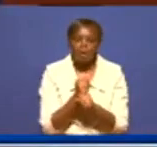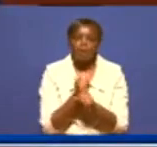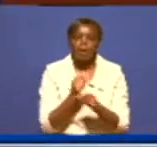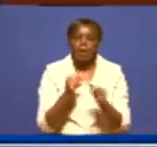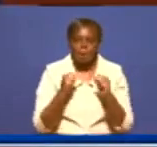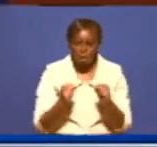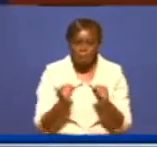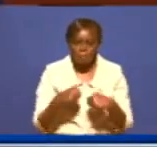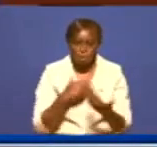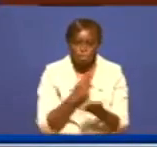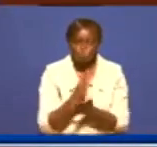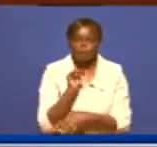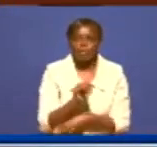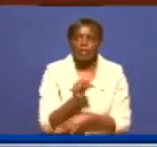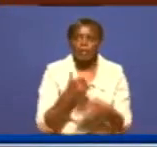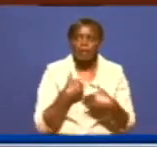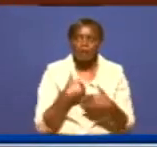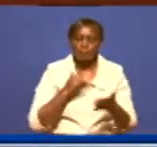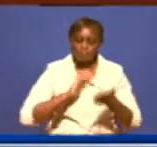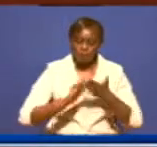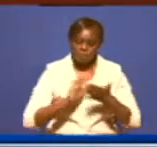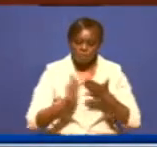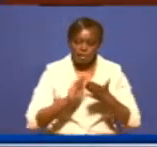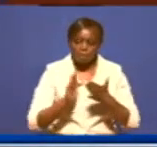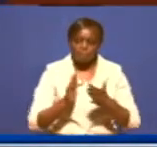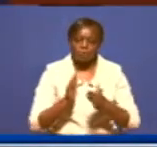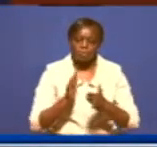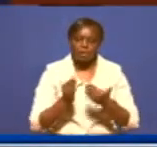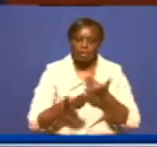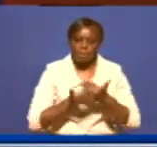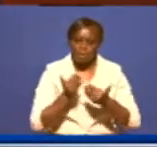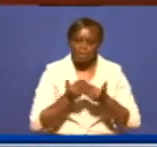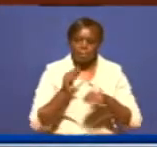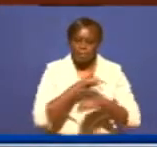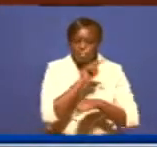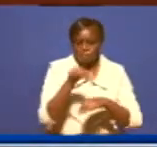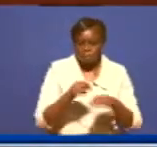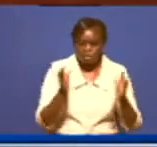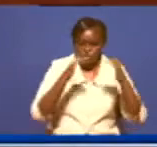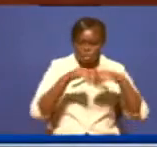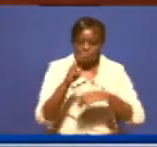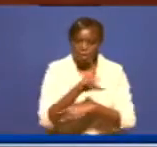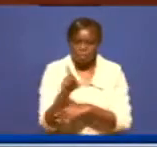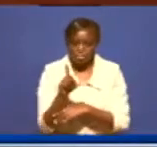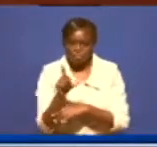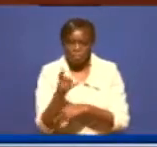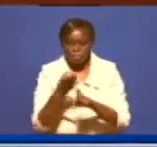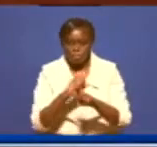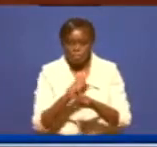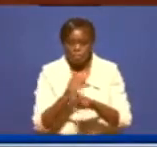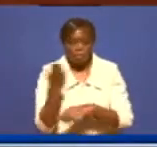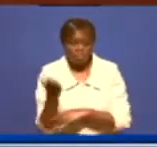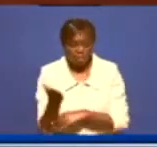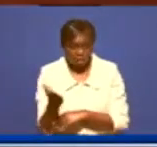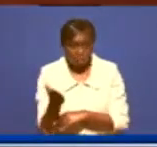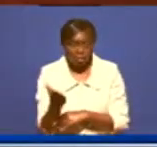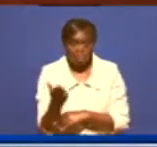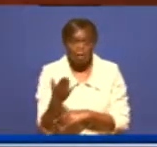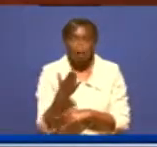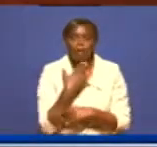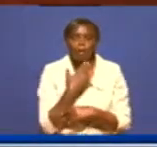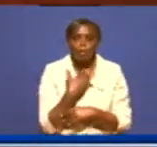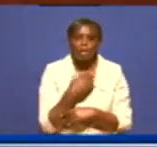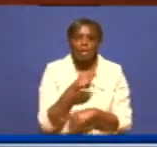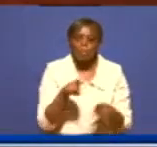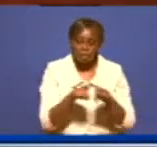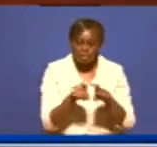to ensure that there is expeditious handling of the National Assembly bills that originate from there. I wish the same could